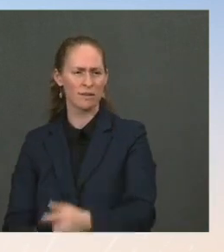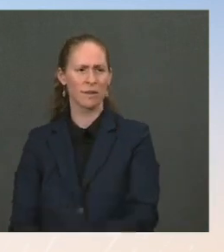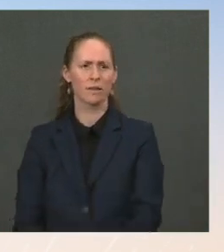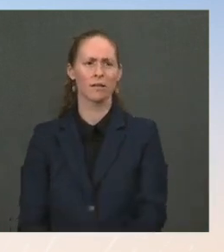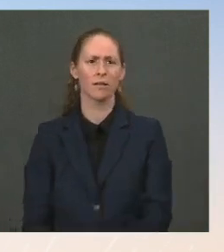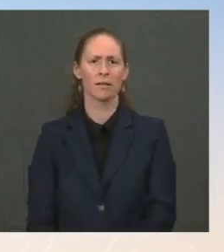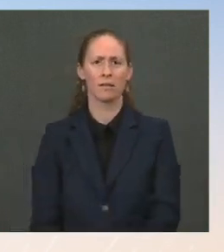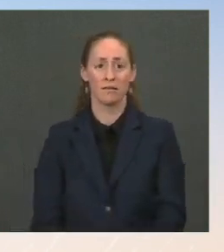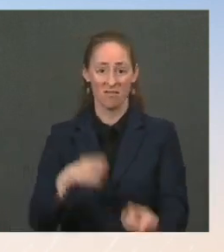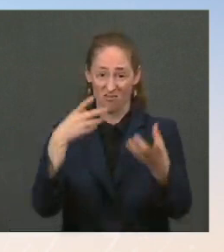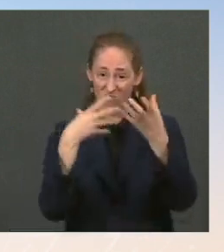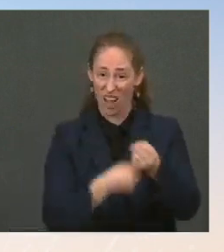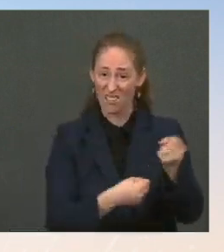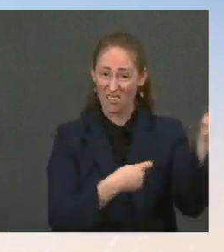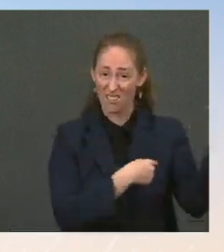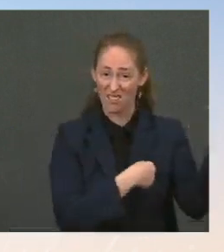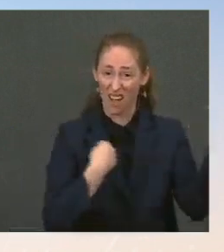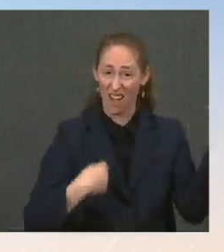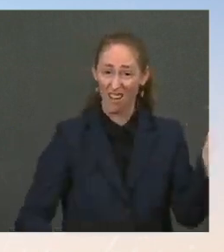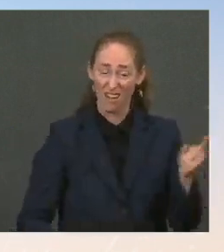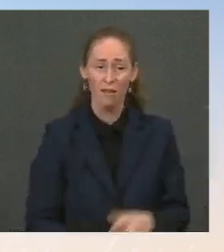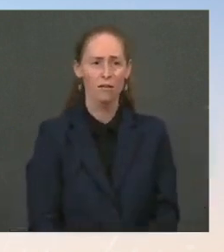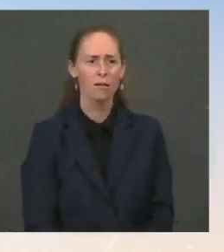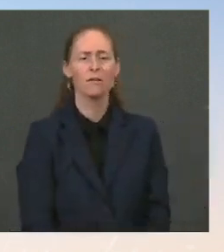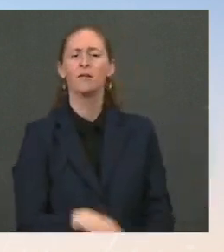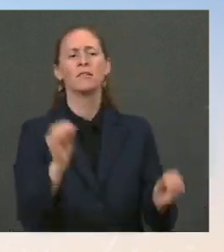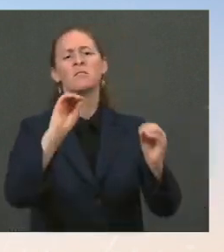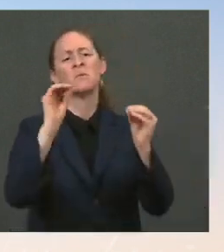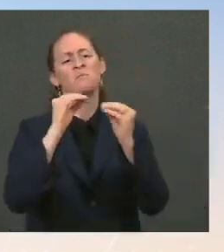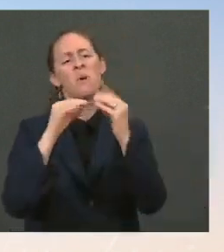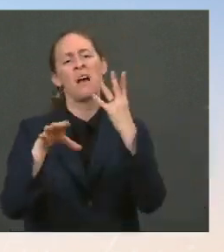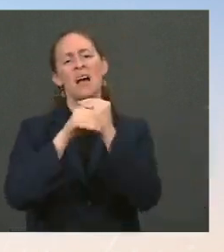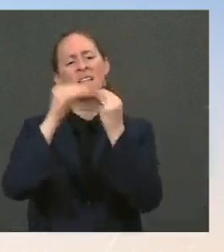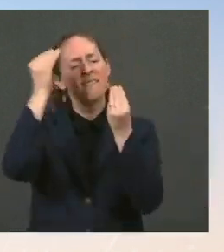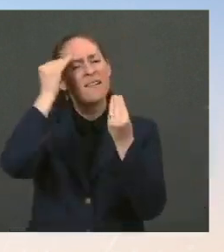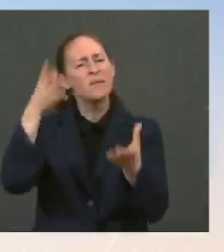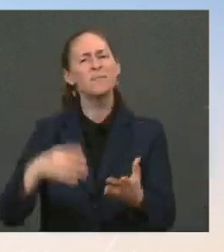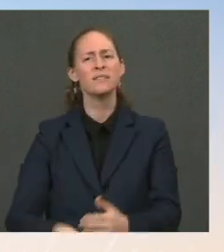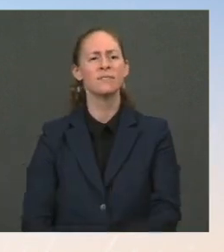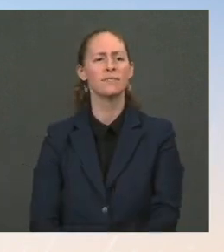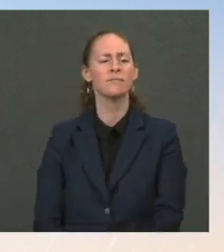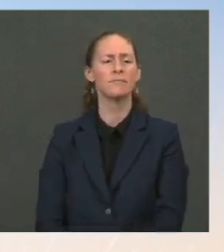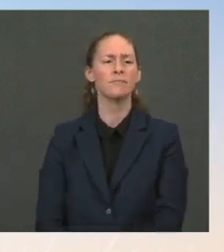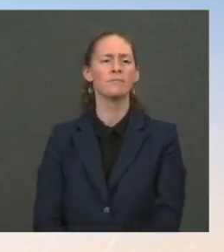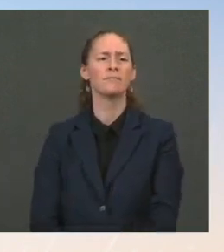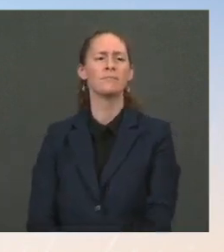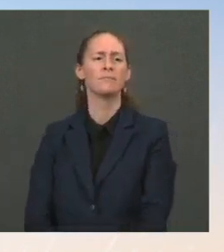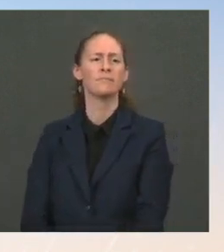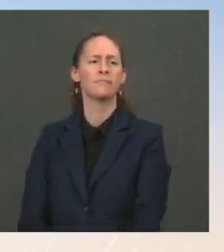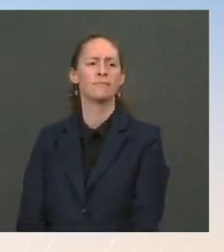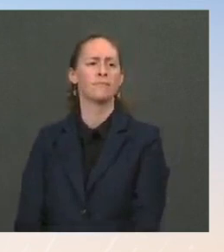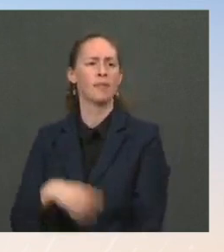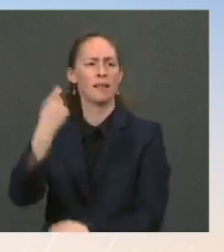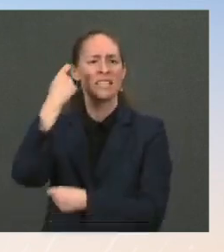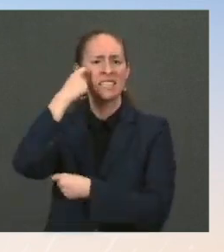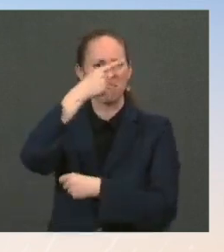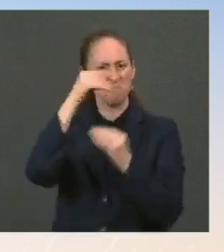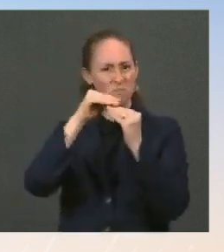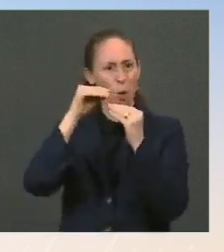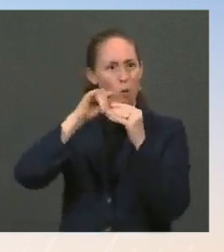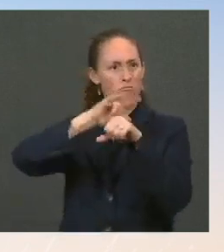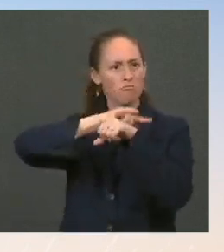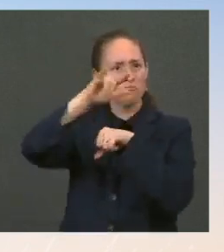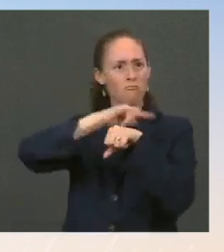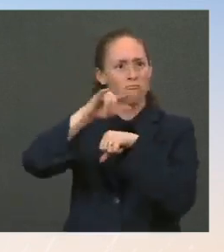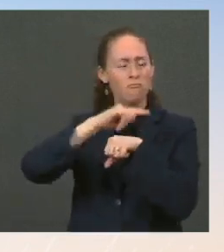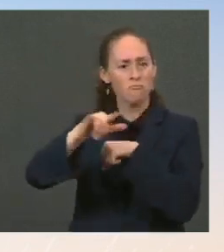think I have anything more to add to what he said. Go ahead. How concerned are you that these recent activities might actually escalate and then draw the U.S. into some